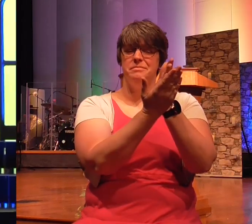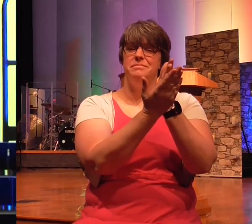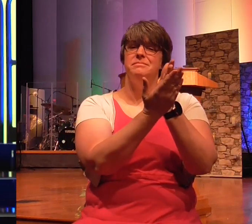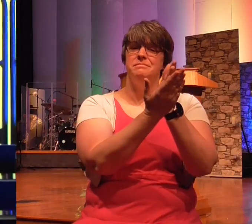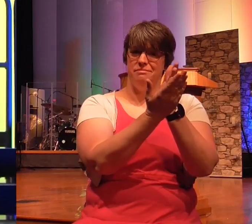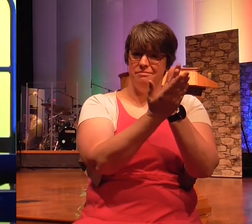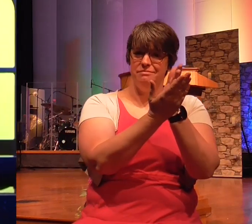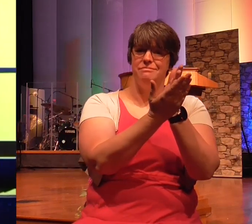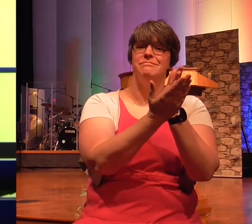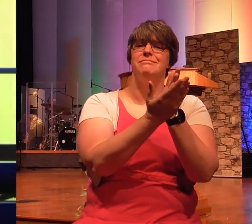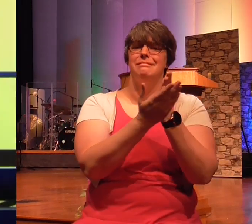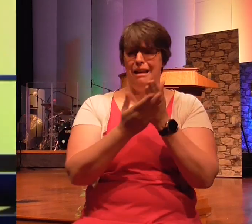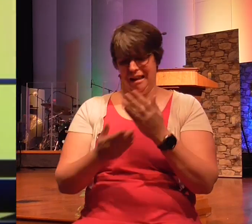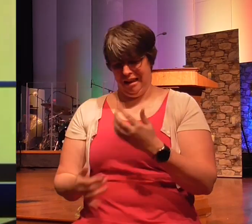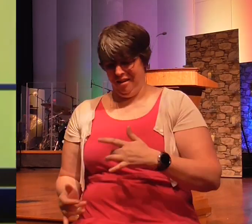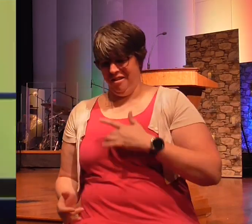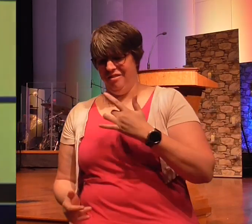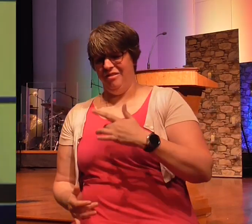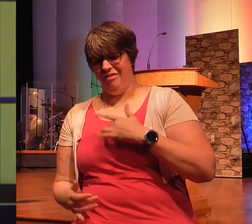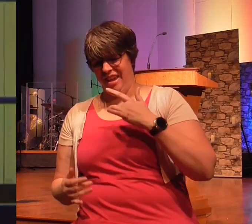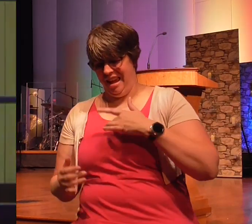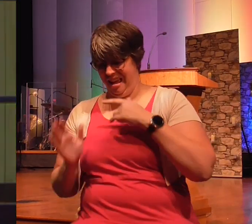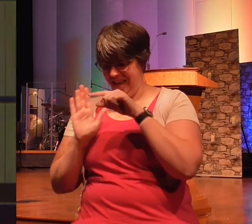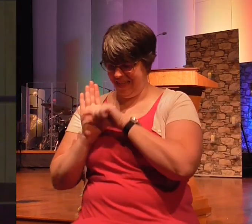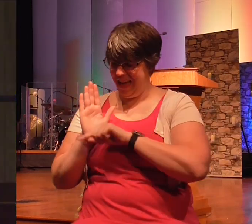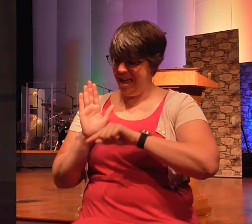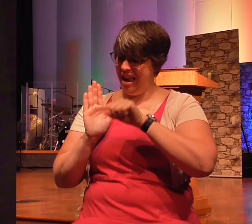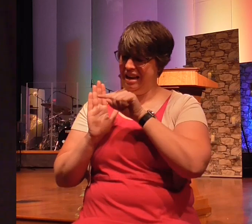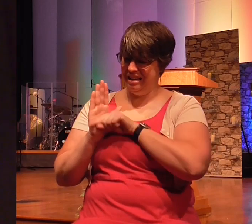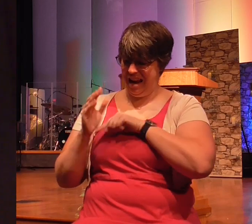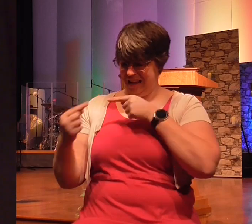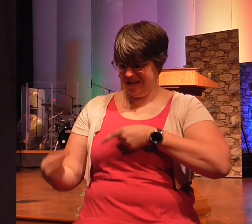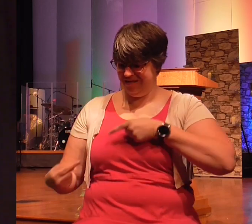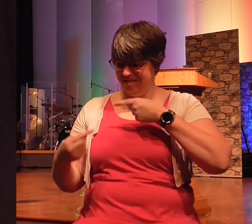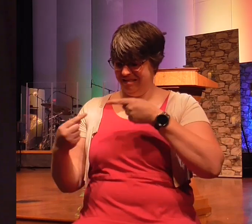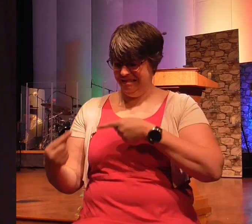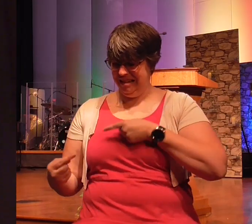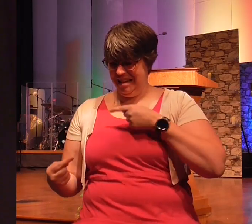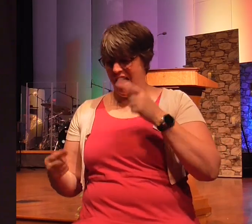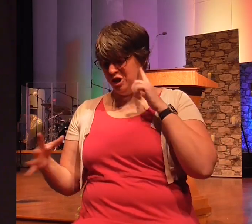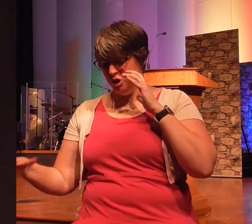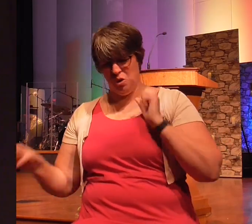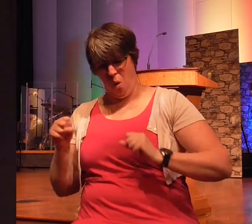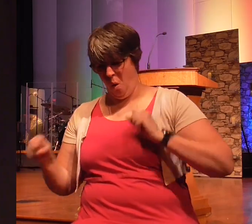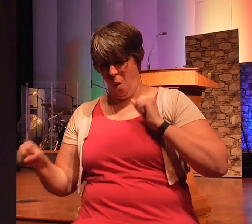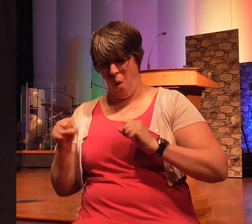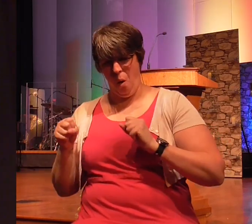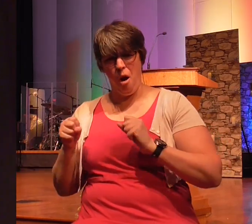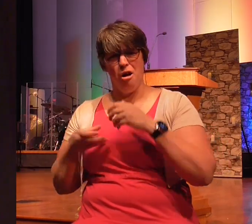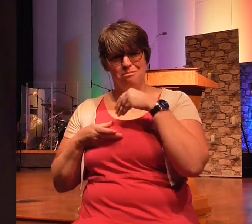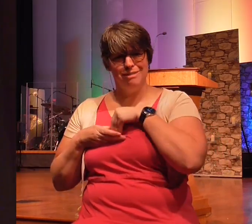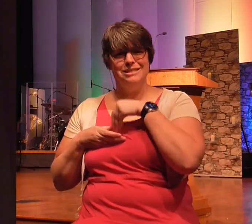blowing, but you're stuck out in the same old storm